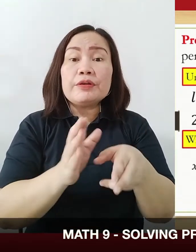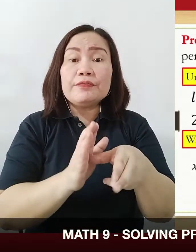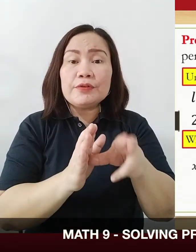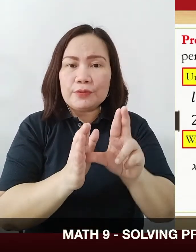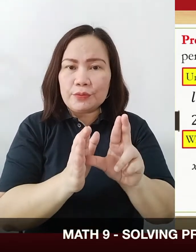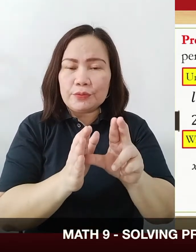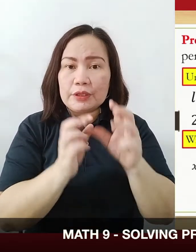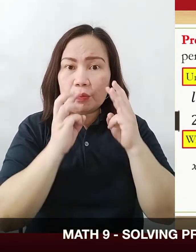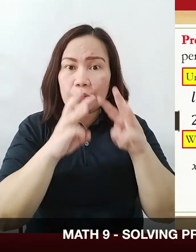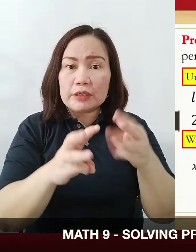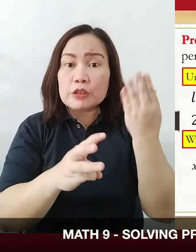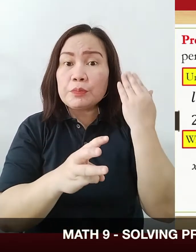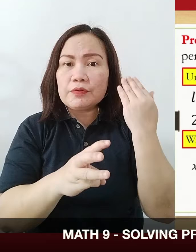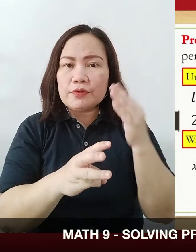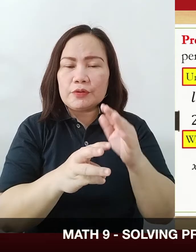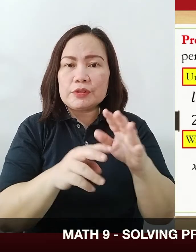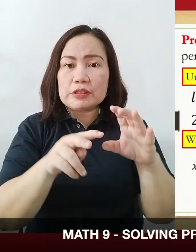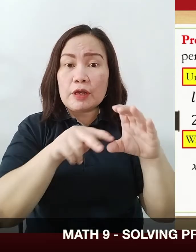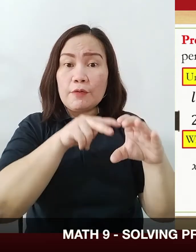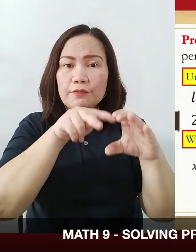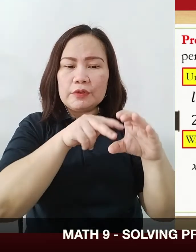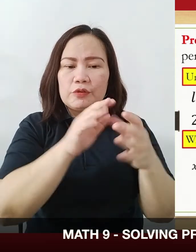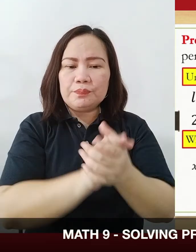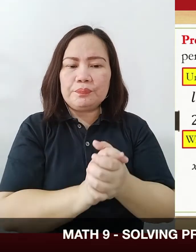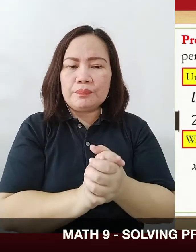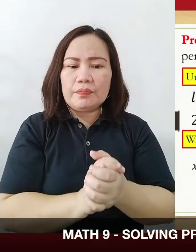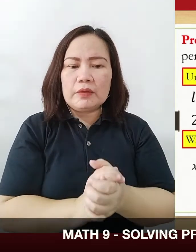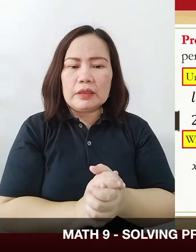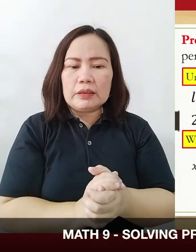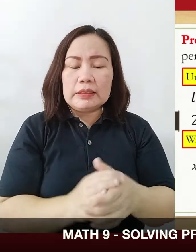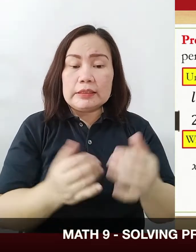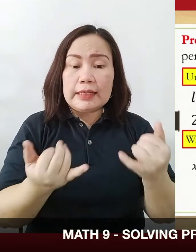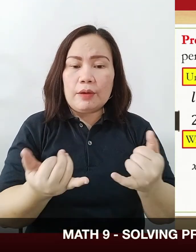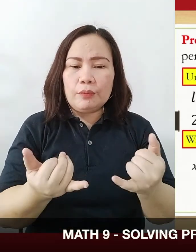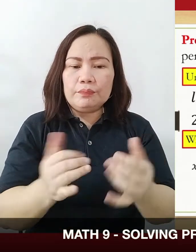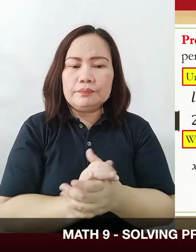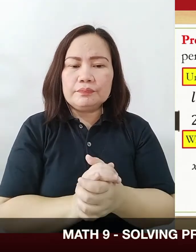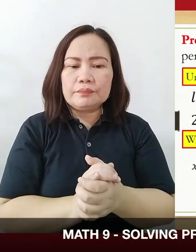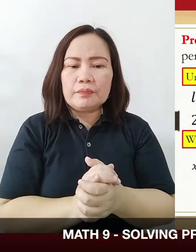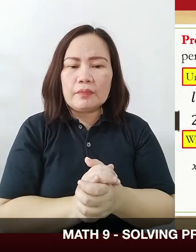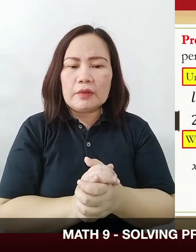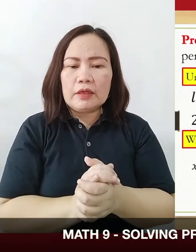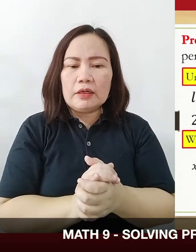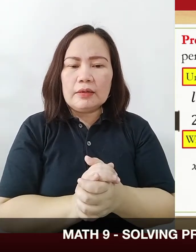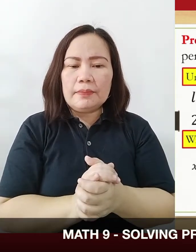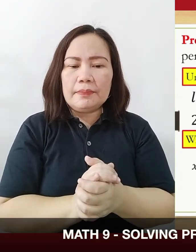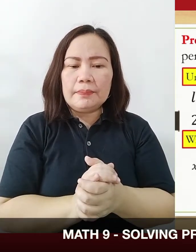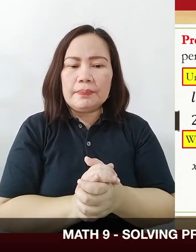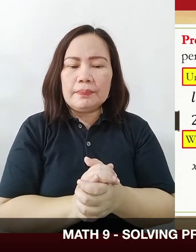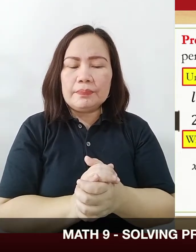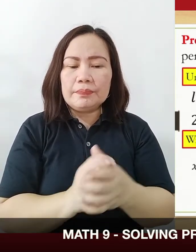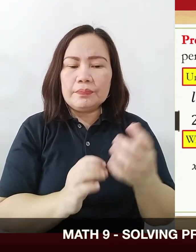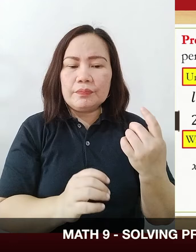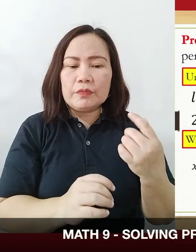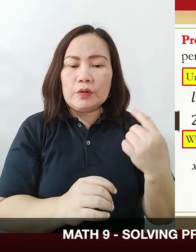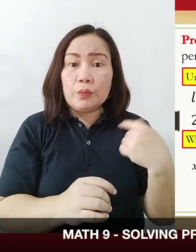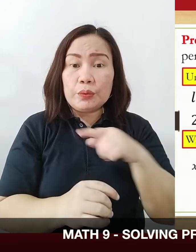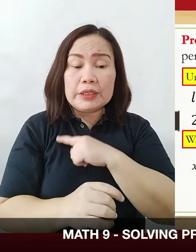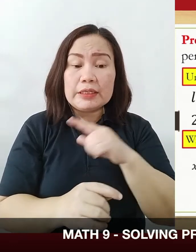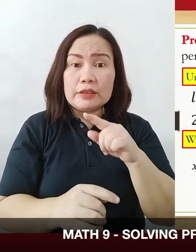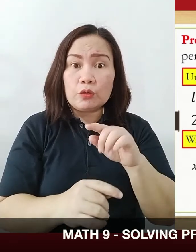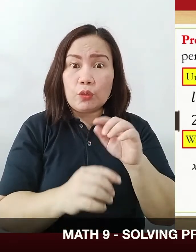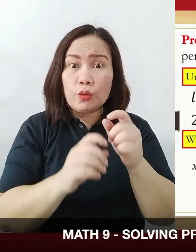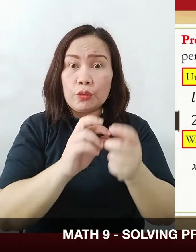to represent, to find the sum of the given statement, okay, so we